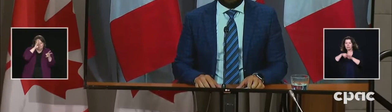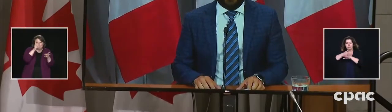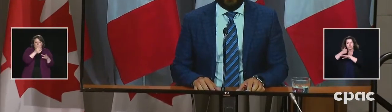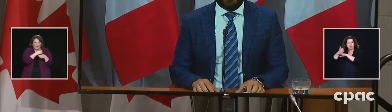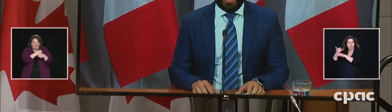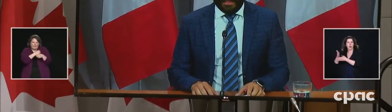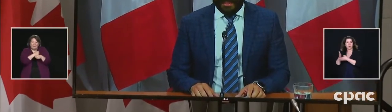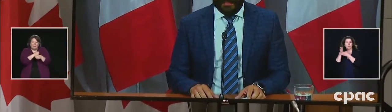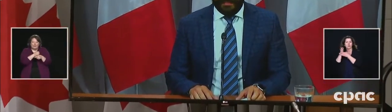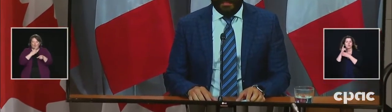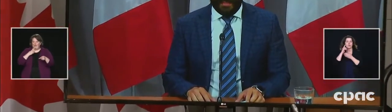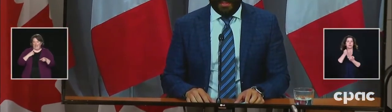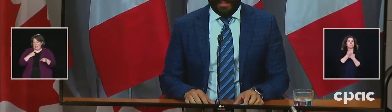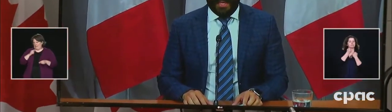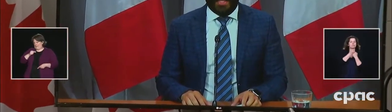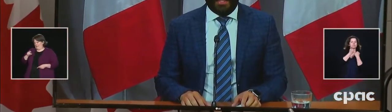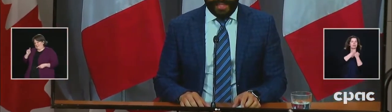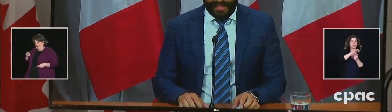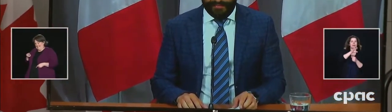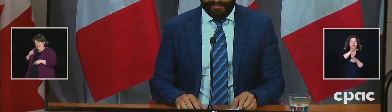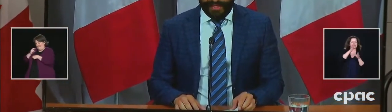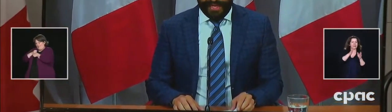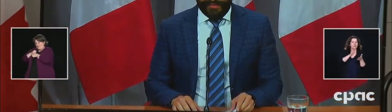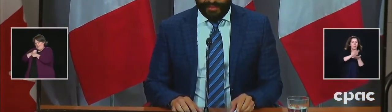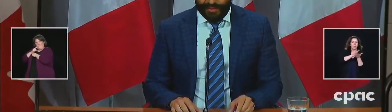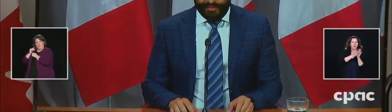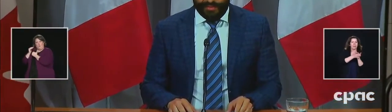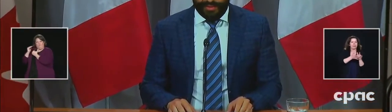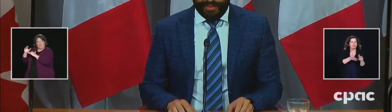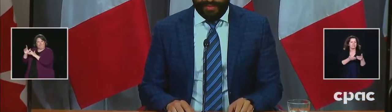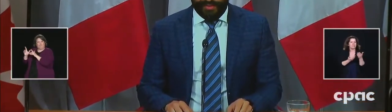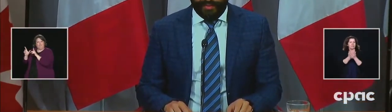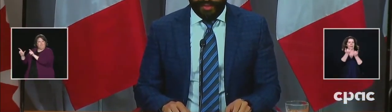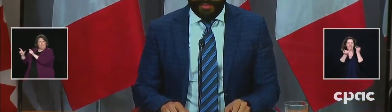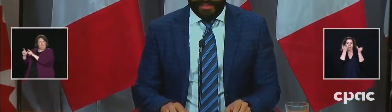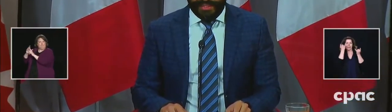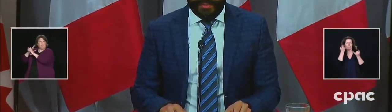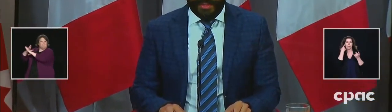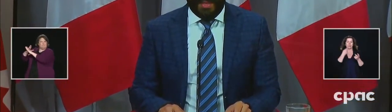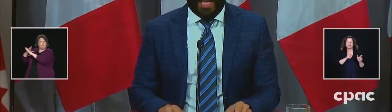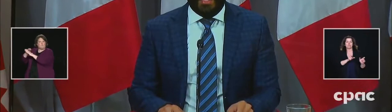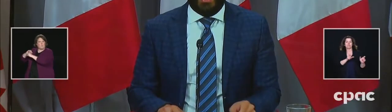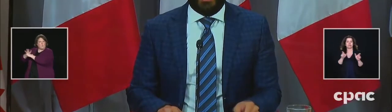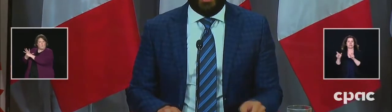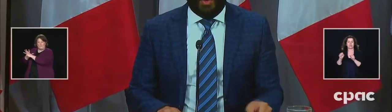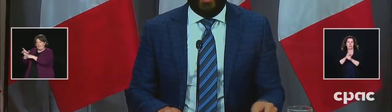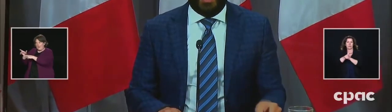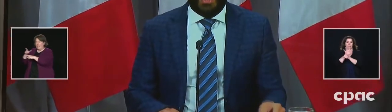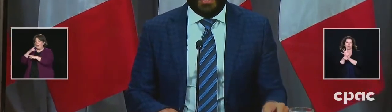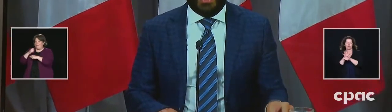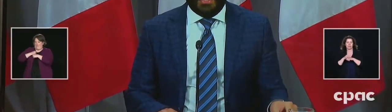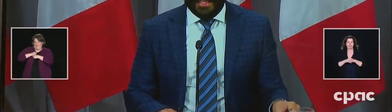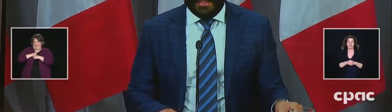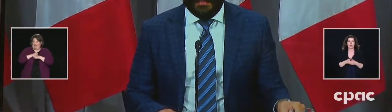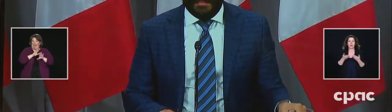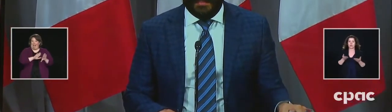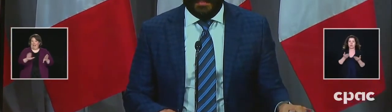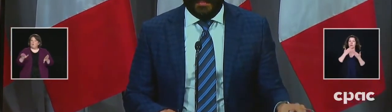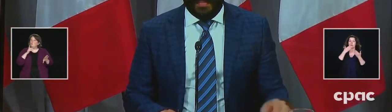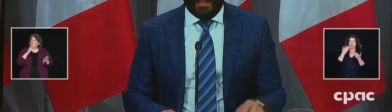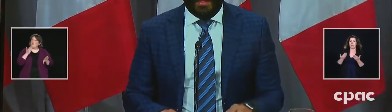fight COVID-19. And today, I have good news to share around the work being done to expand the COVID-19